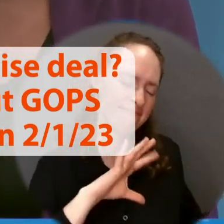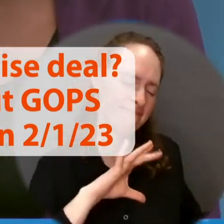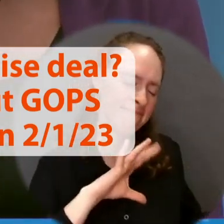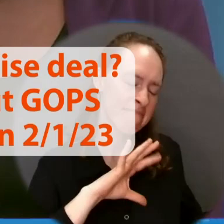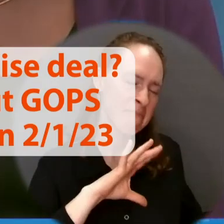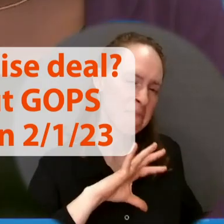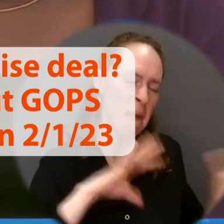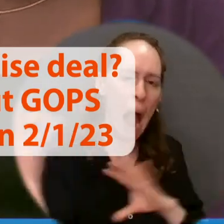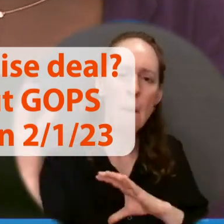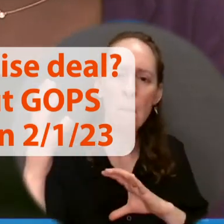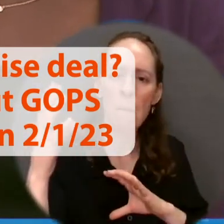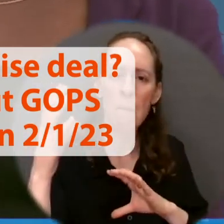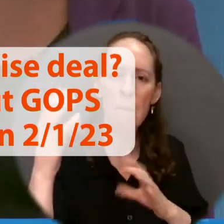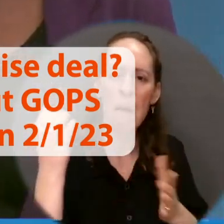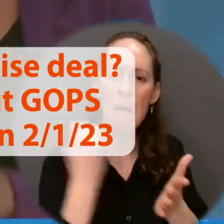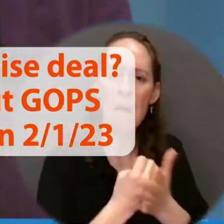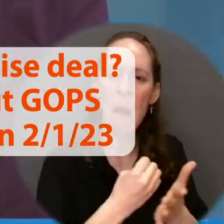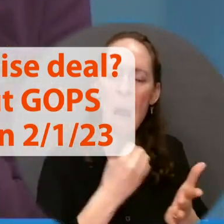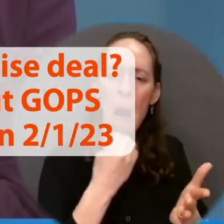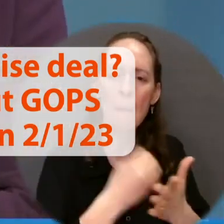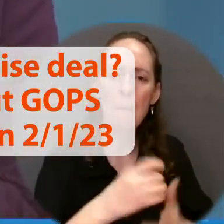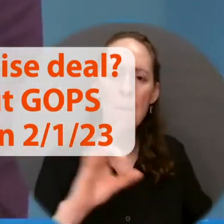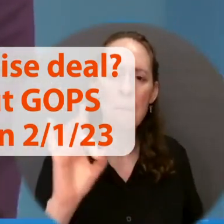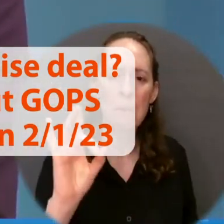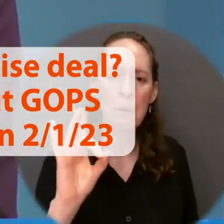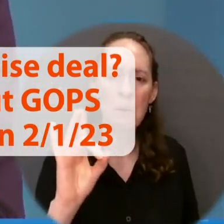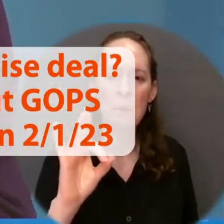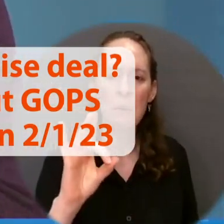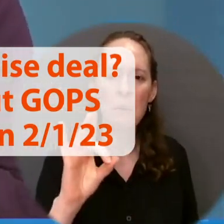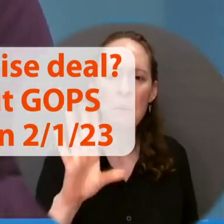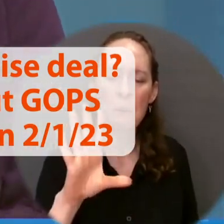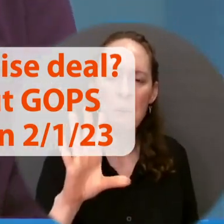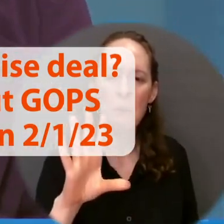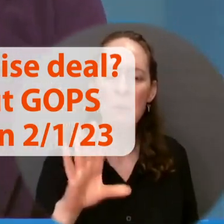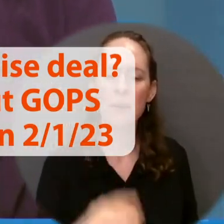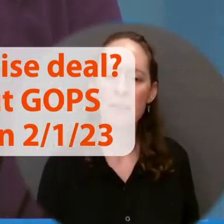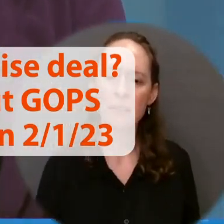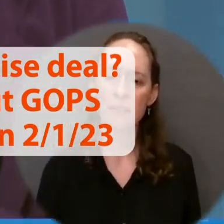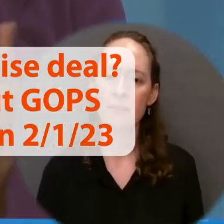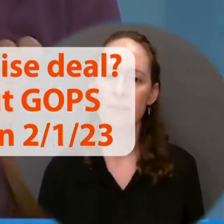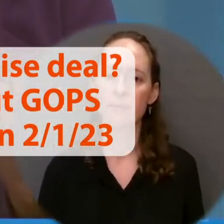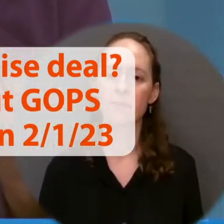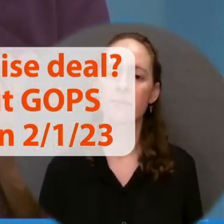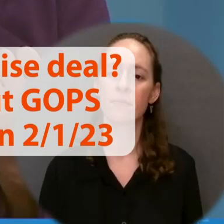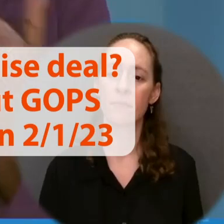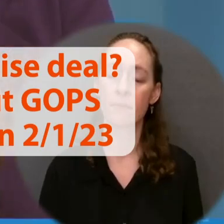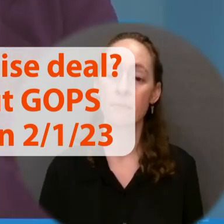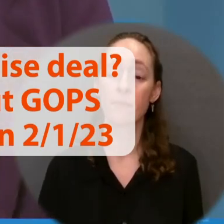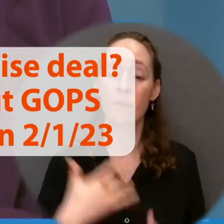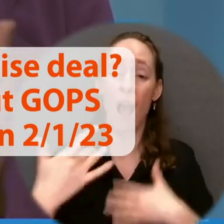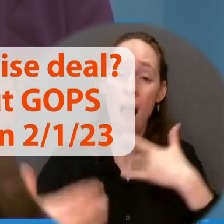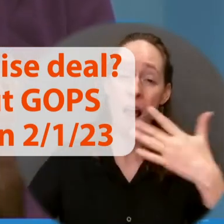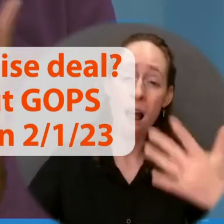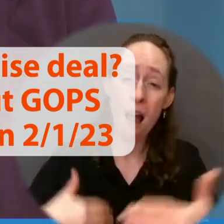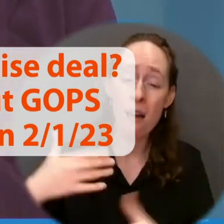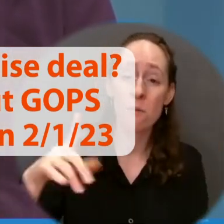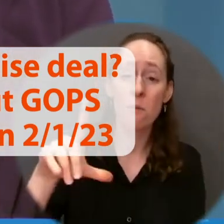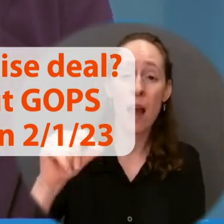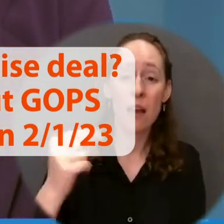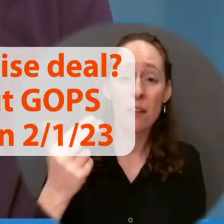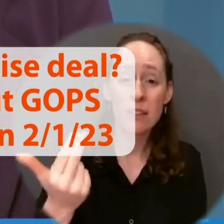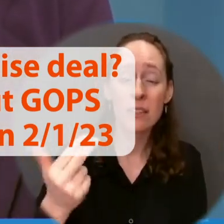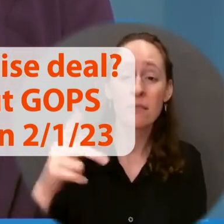2011. And that's why when you look at how the administration, the Obama-Biden administration moved forward in 2013 and 2014